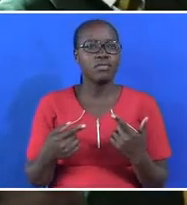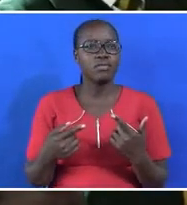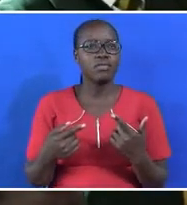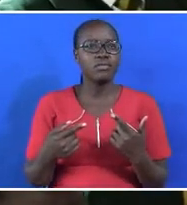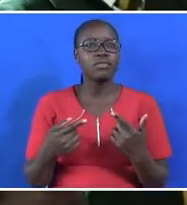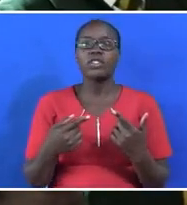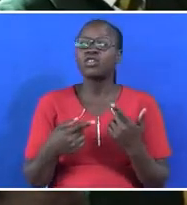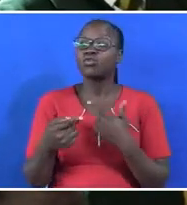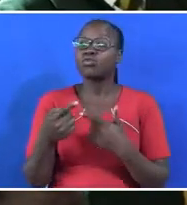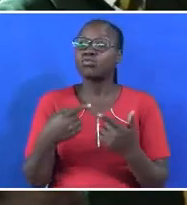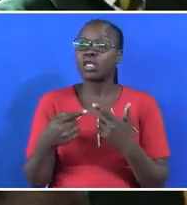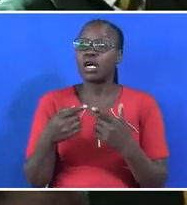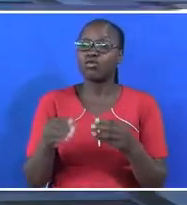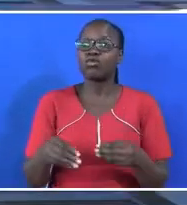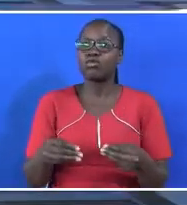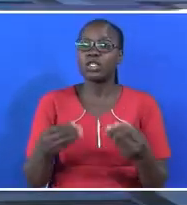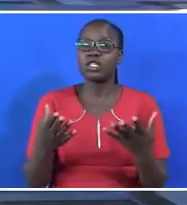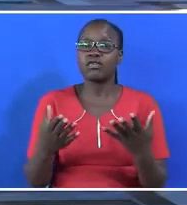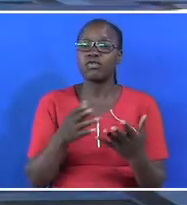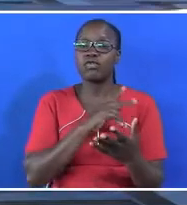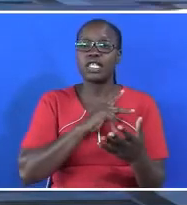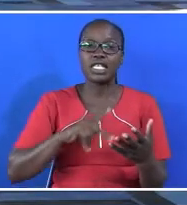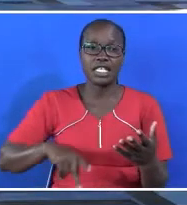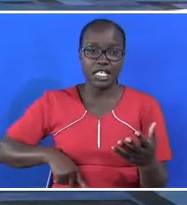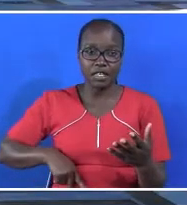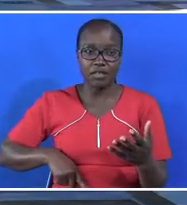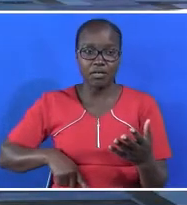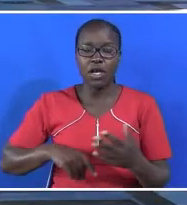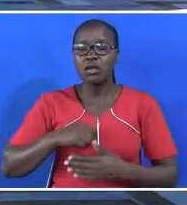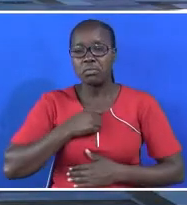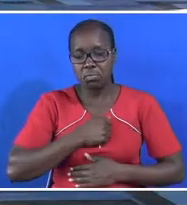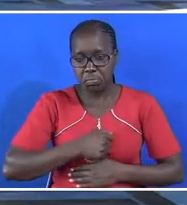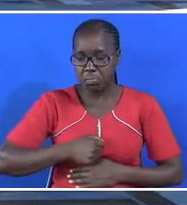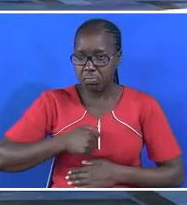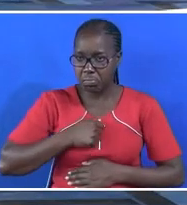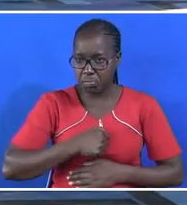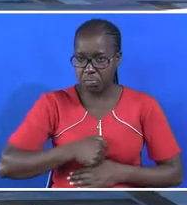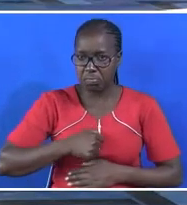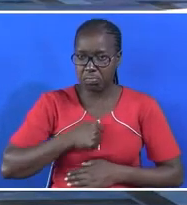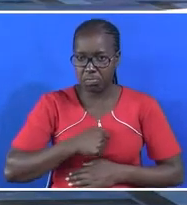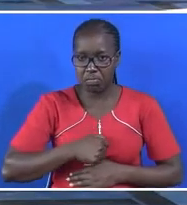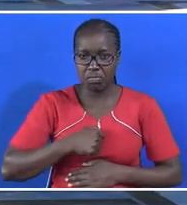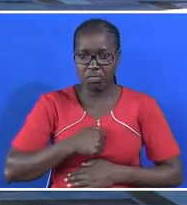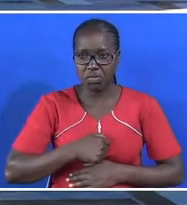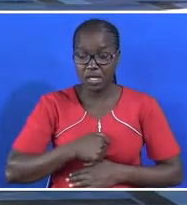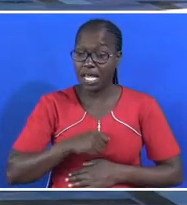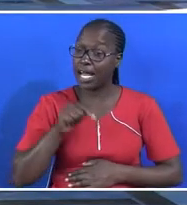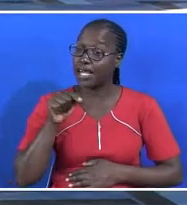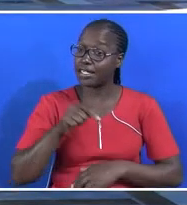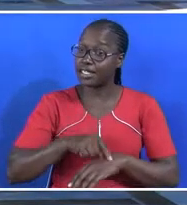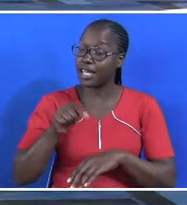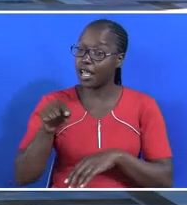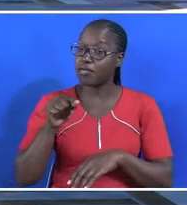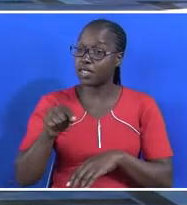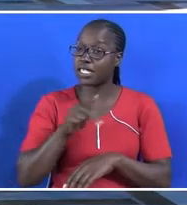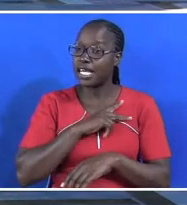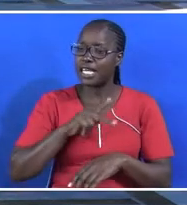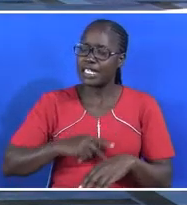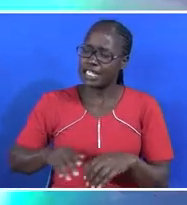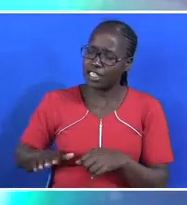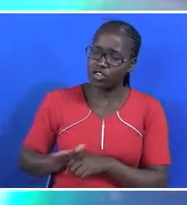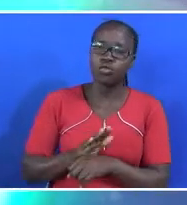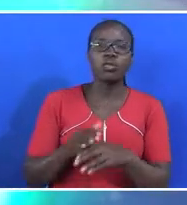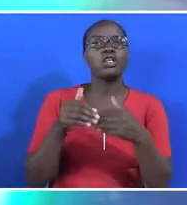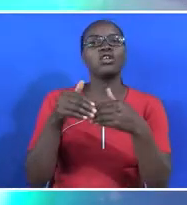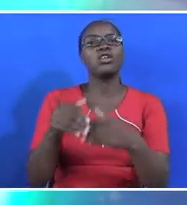They had come to offer the king their sympathies. And it is at this point that the king totally lost